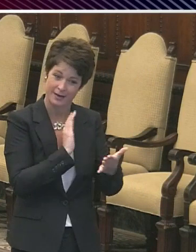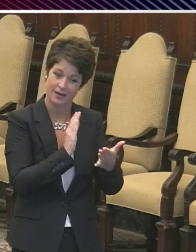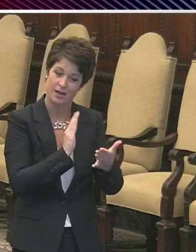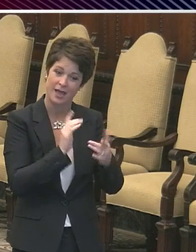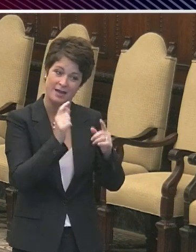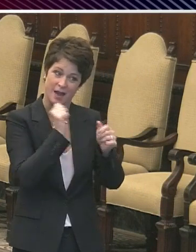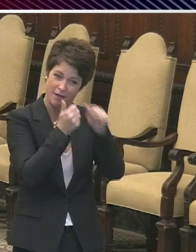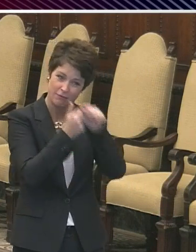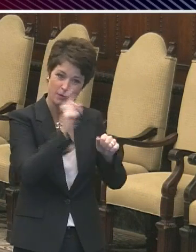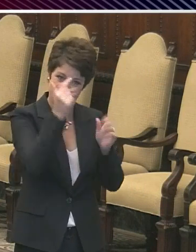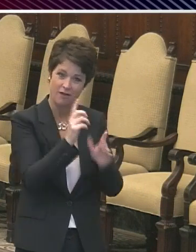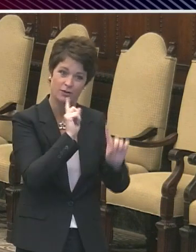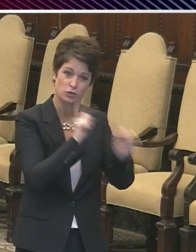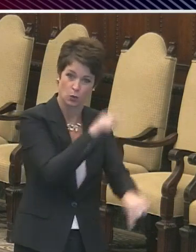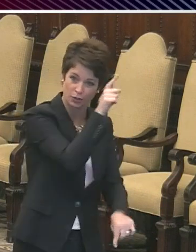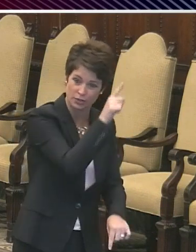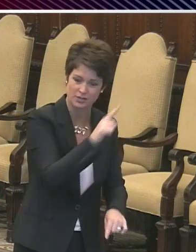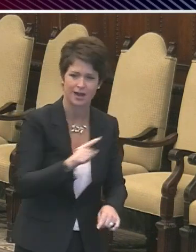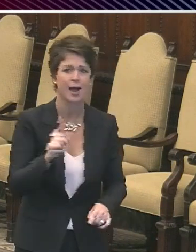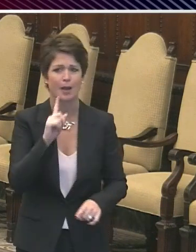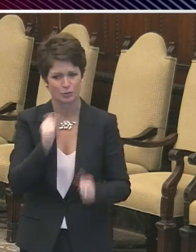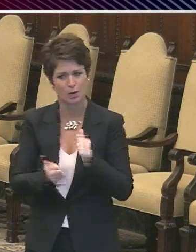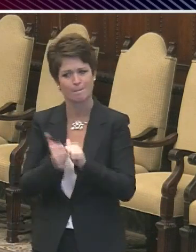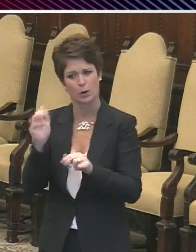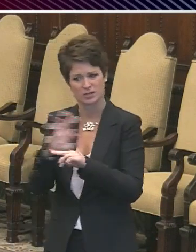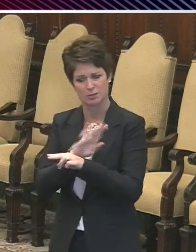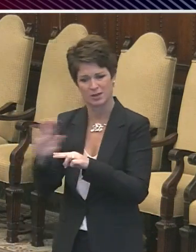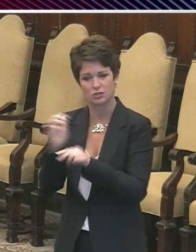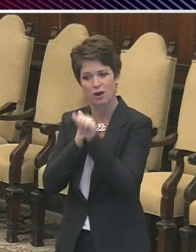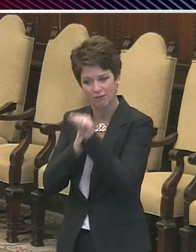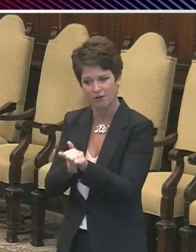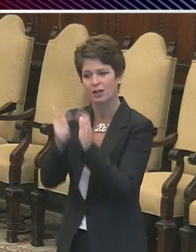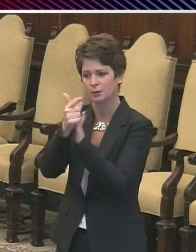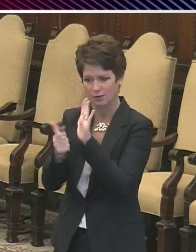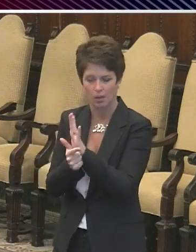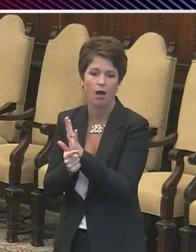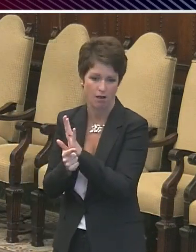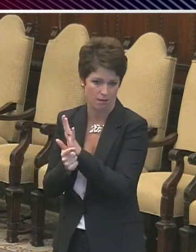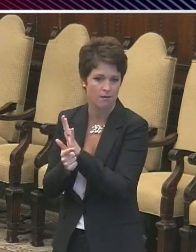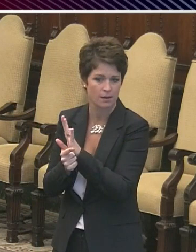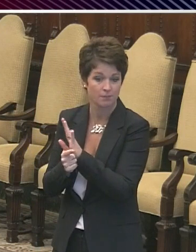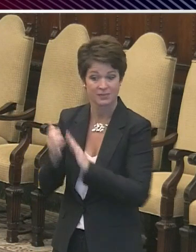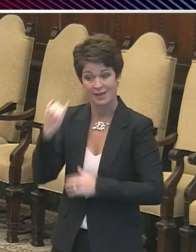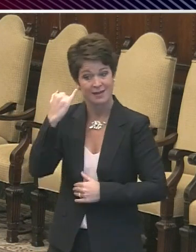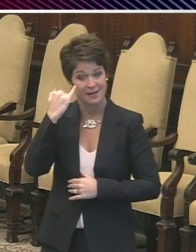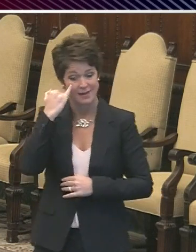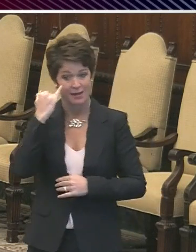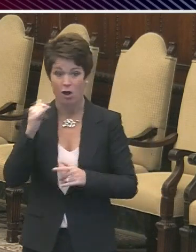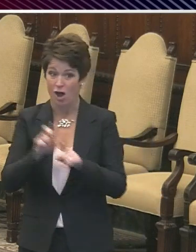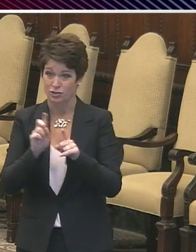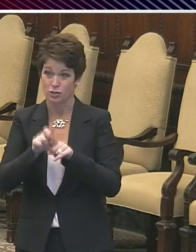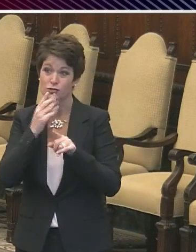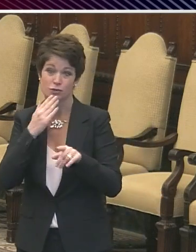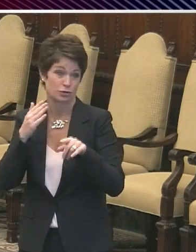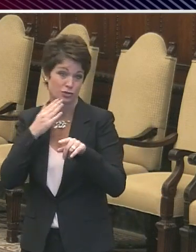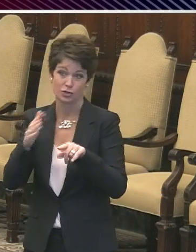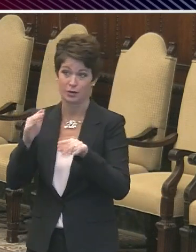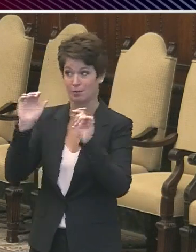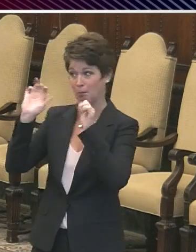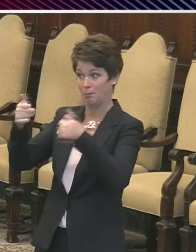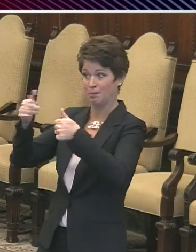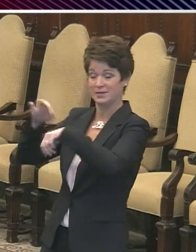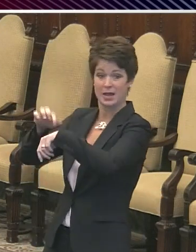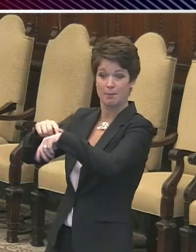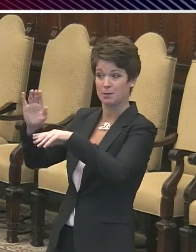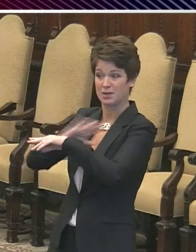the I'm sure most of the businesses are abiding by the law. Even in good times, we have businesses that don't